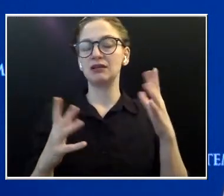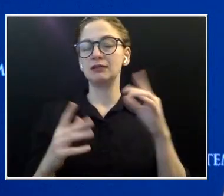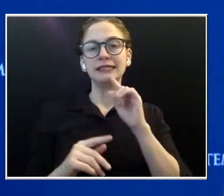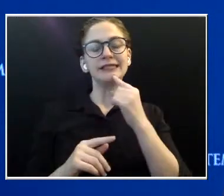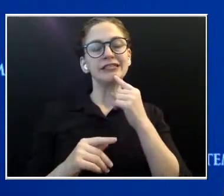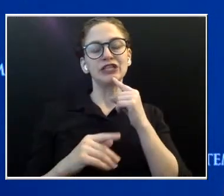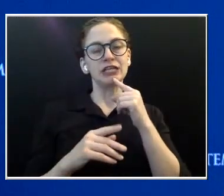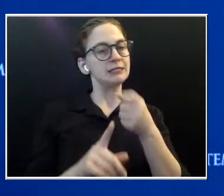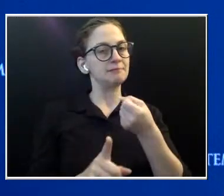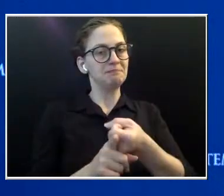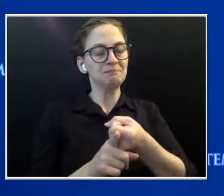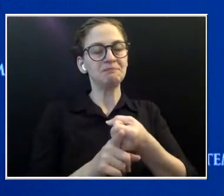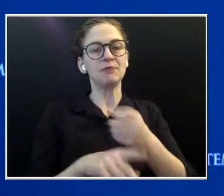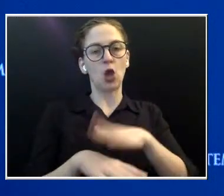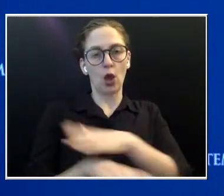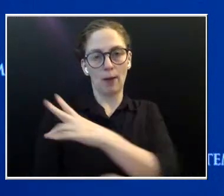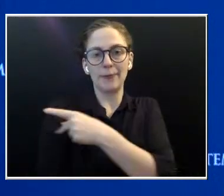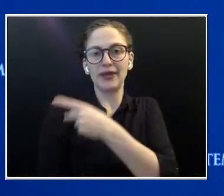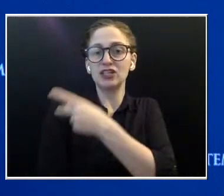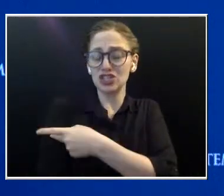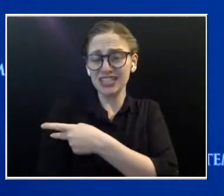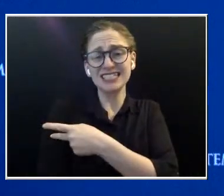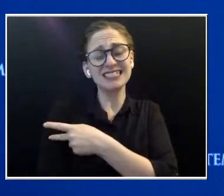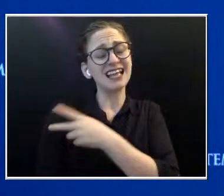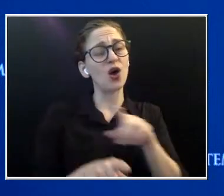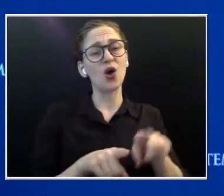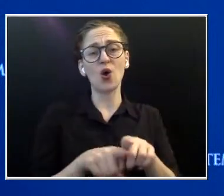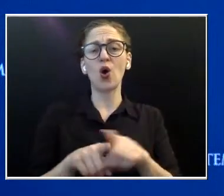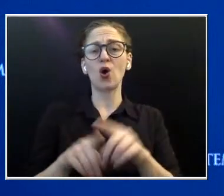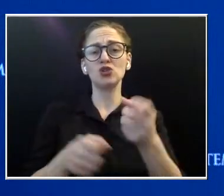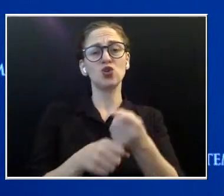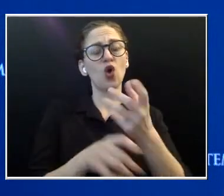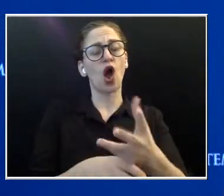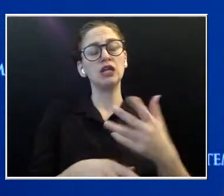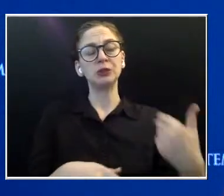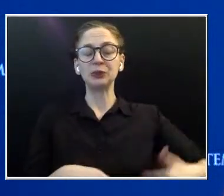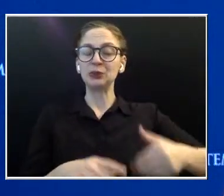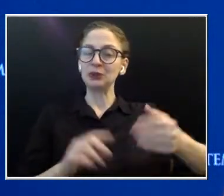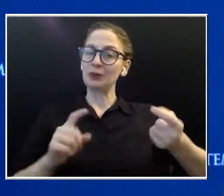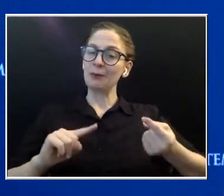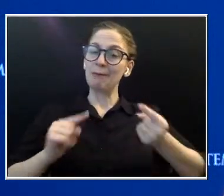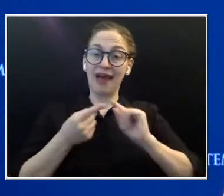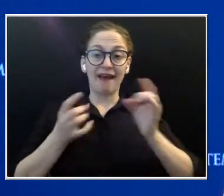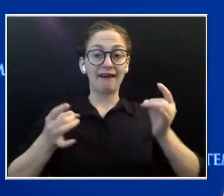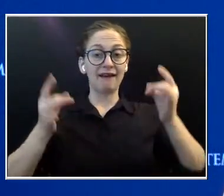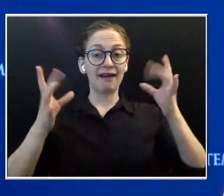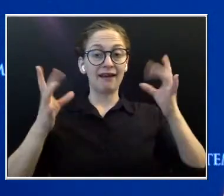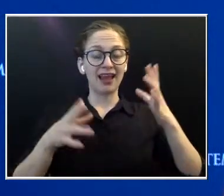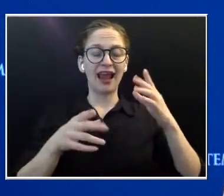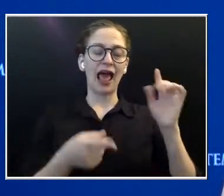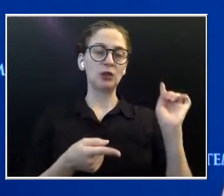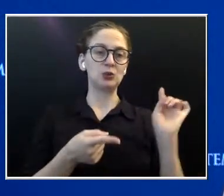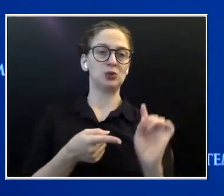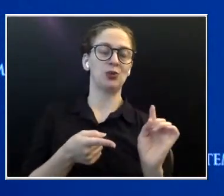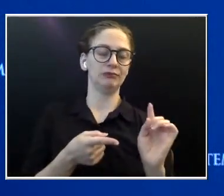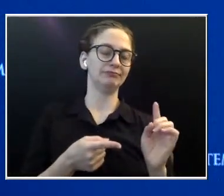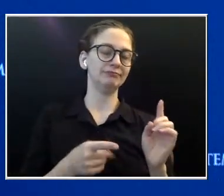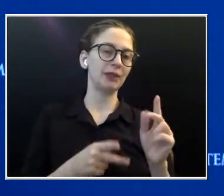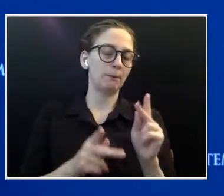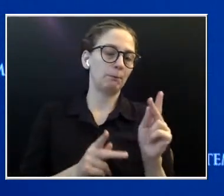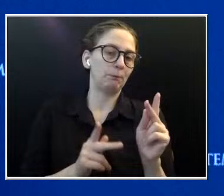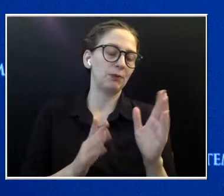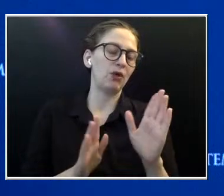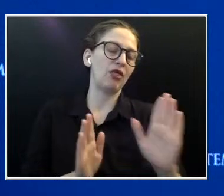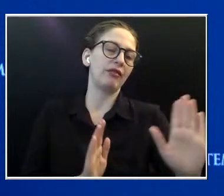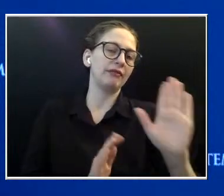significant pain and suffering for patients and a shortened life expectancy. And today, there are curative therapies. We have long-term follow-up